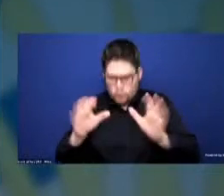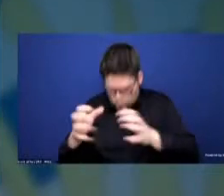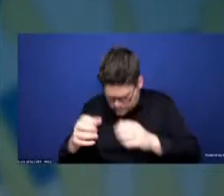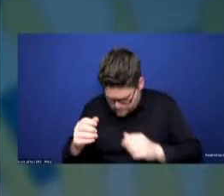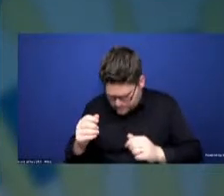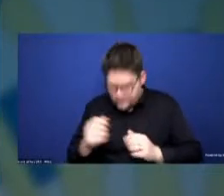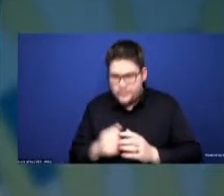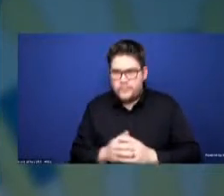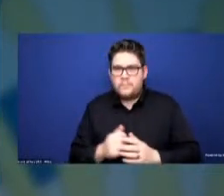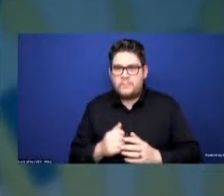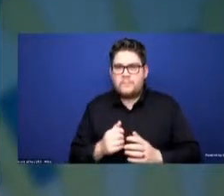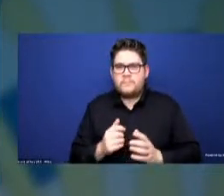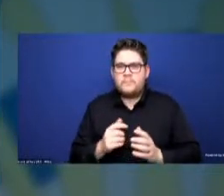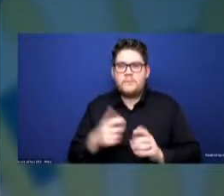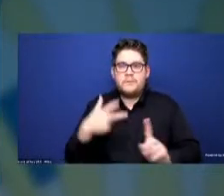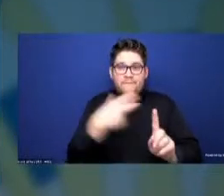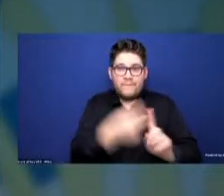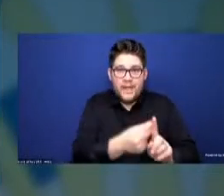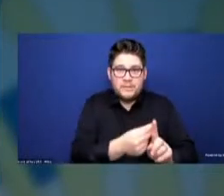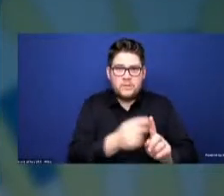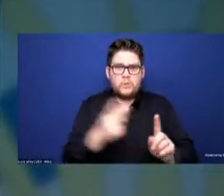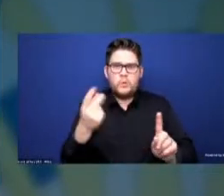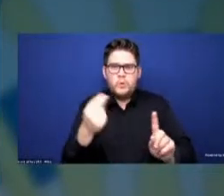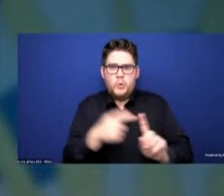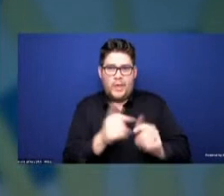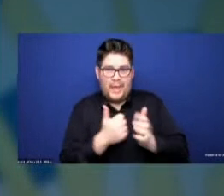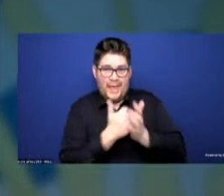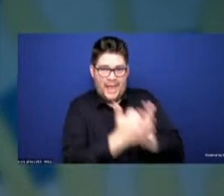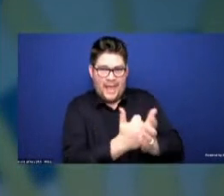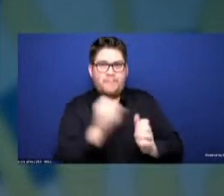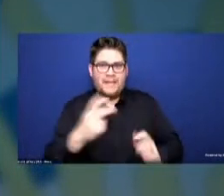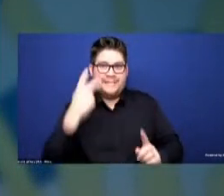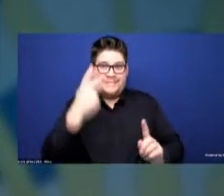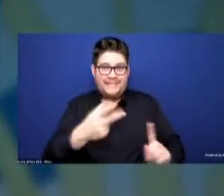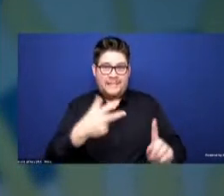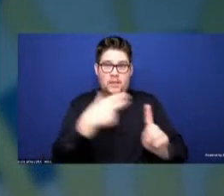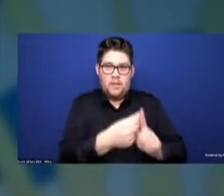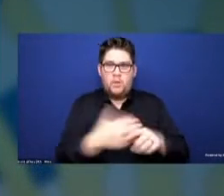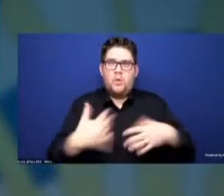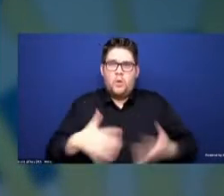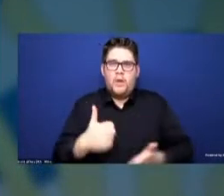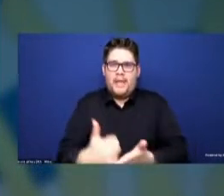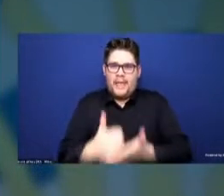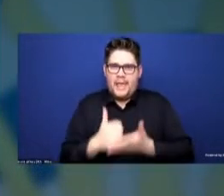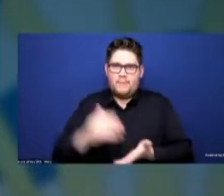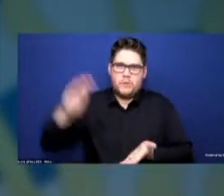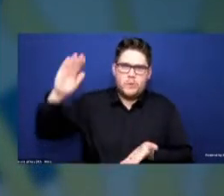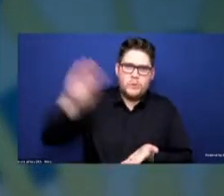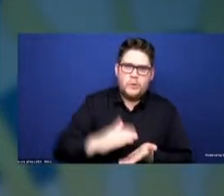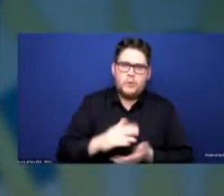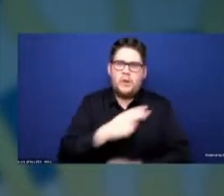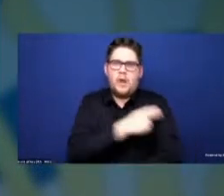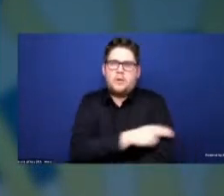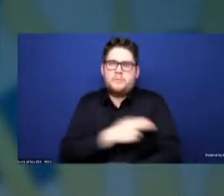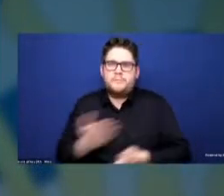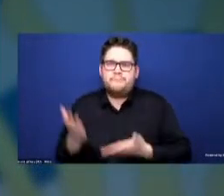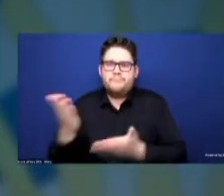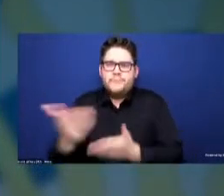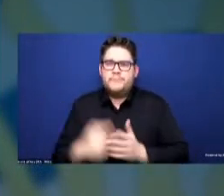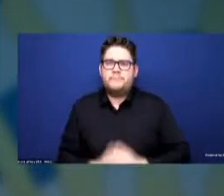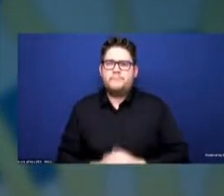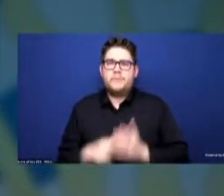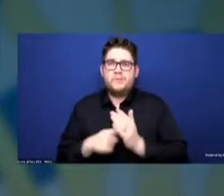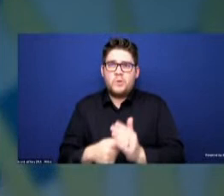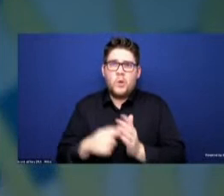the vaccination program is against hospitalization, but most importantly as well, deaths in older people as the